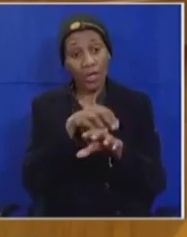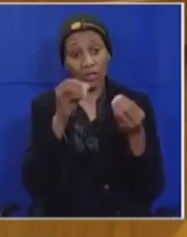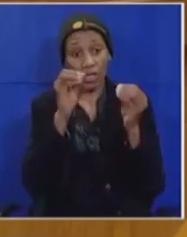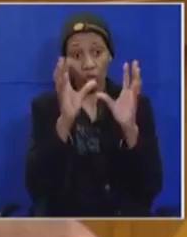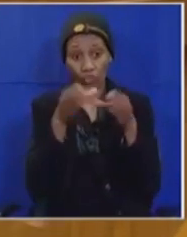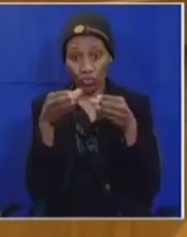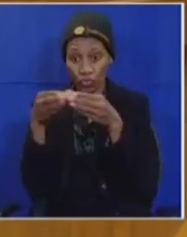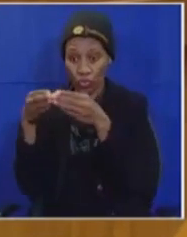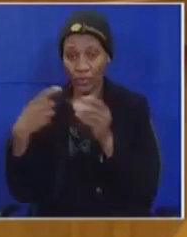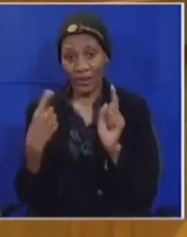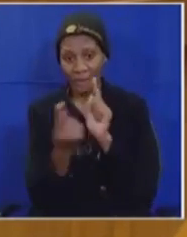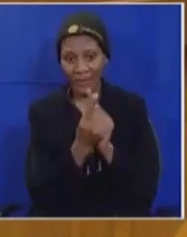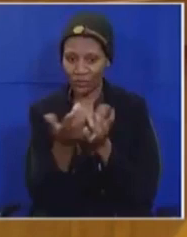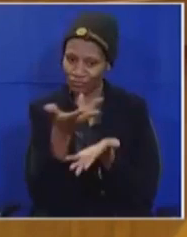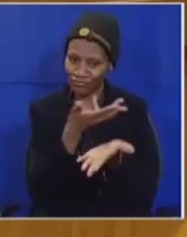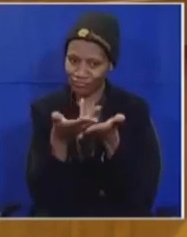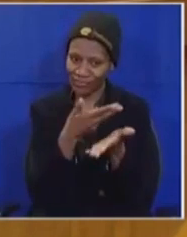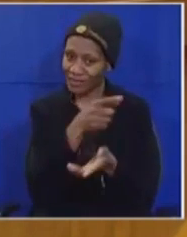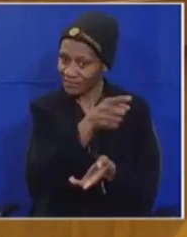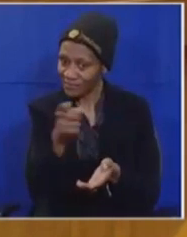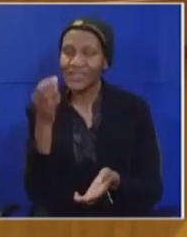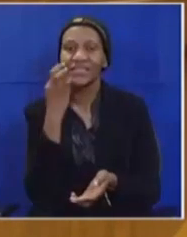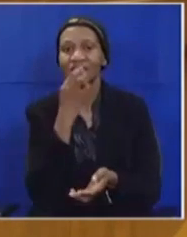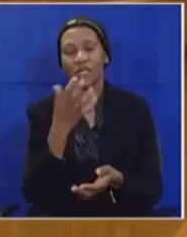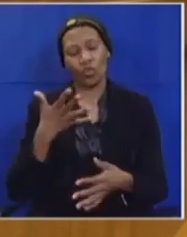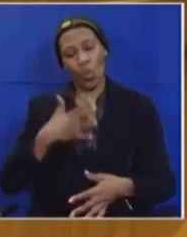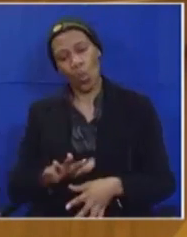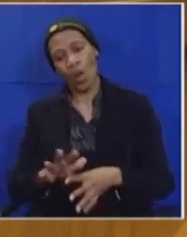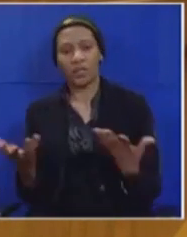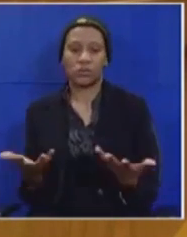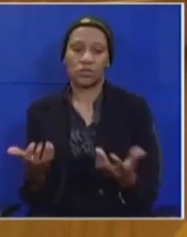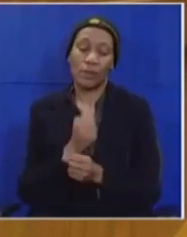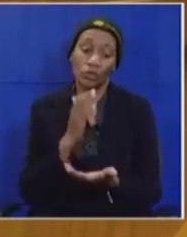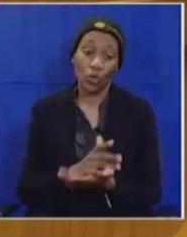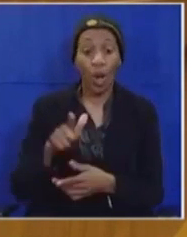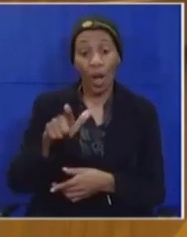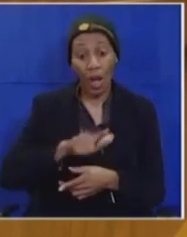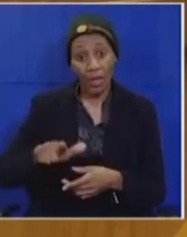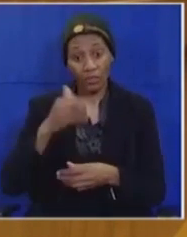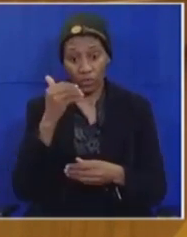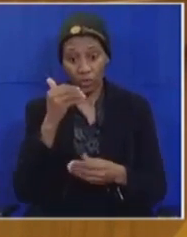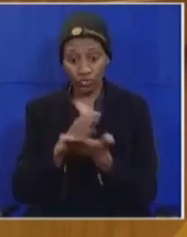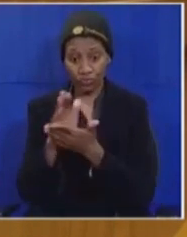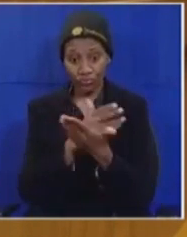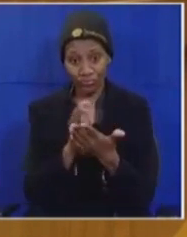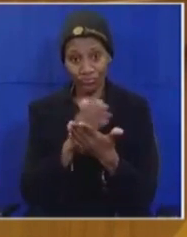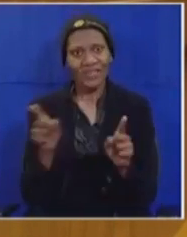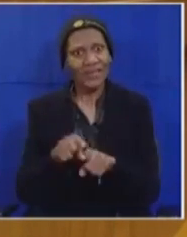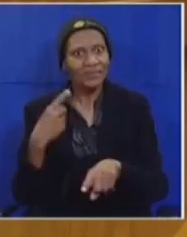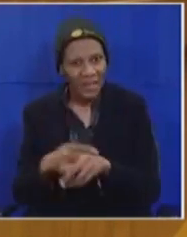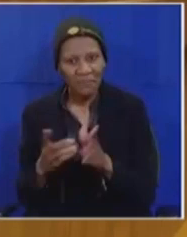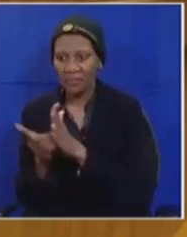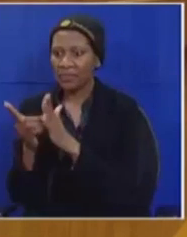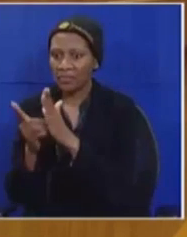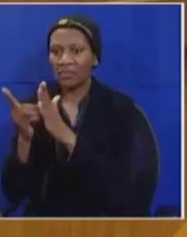organizations who said, we want to make sure that through the land redistribution process, there is development.